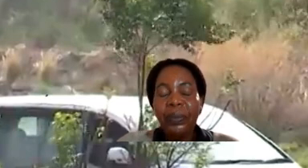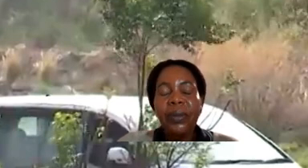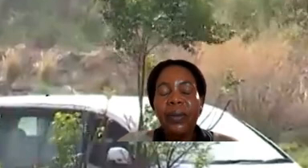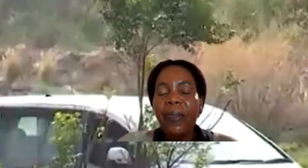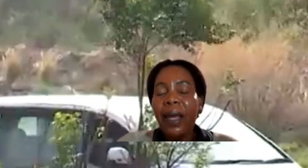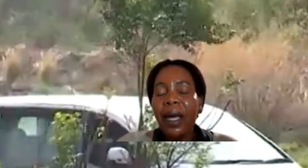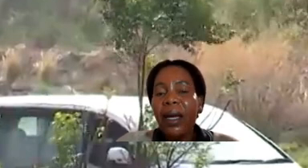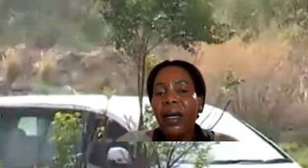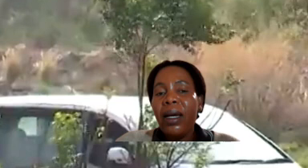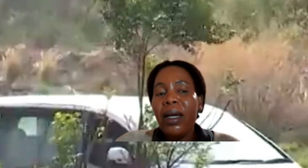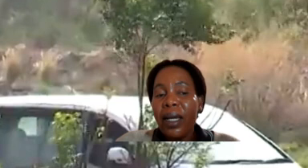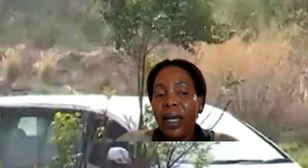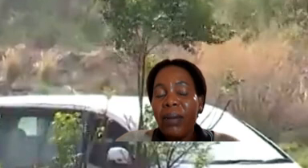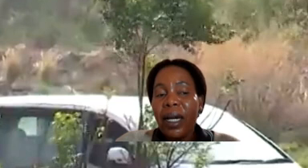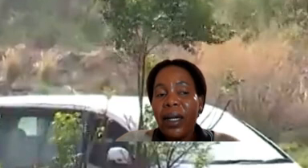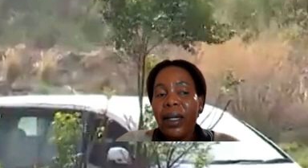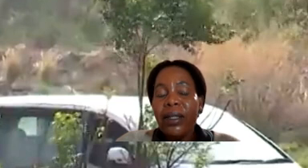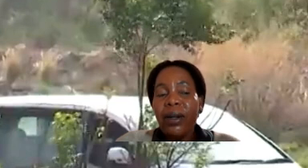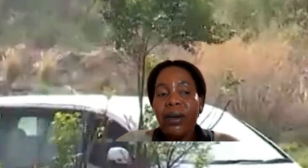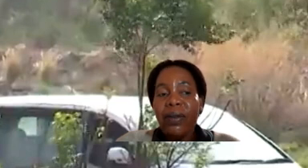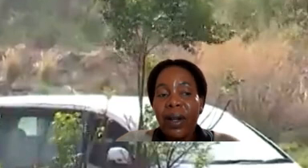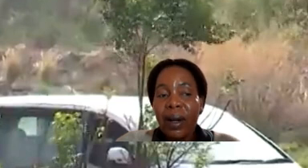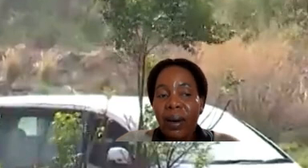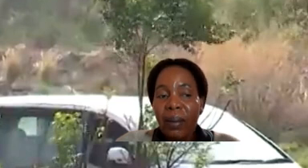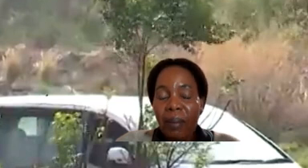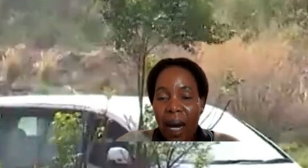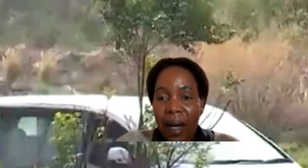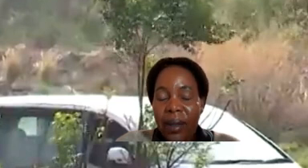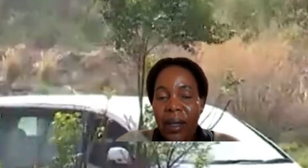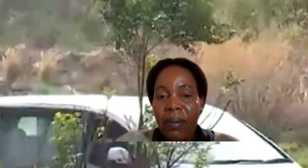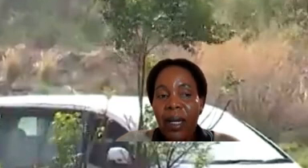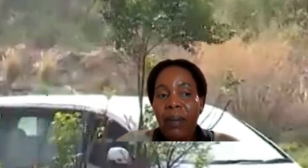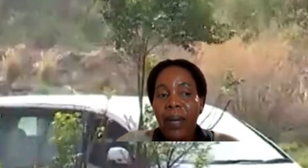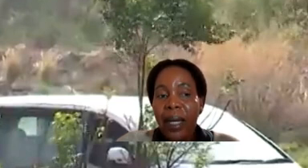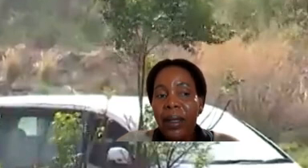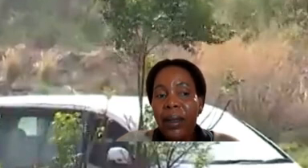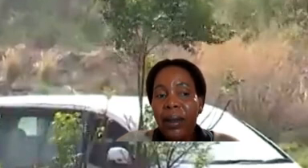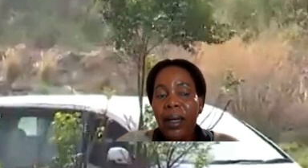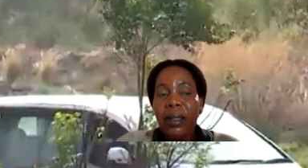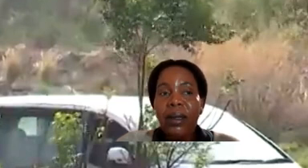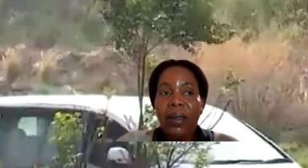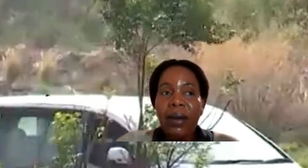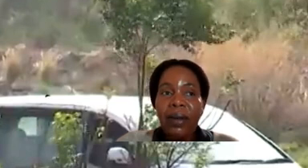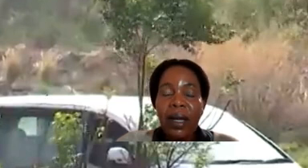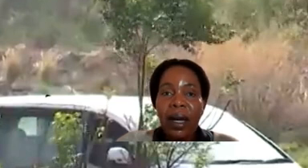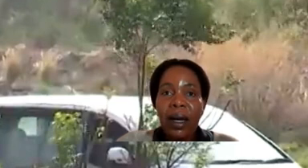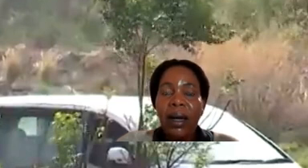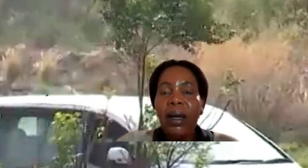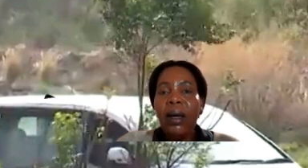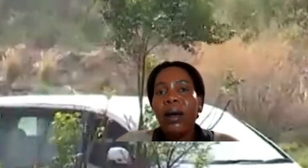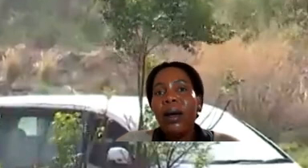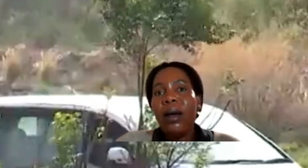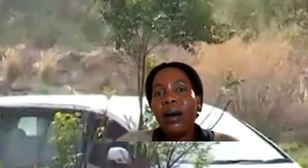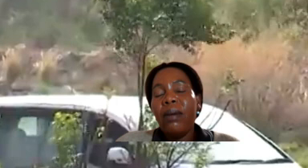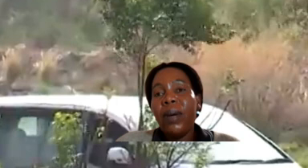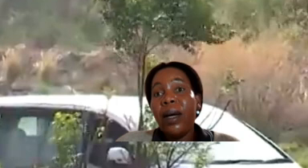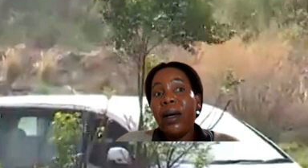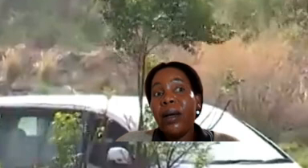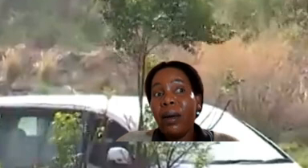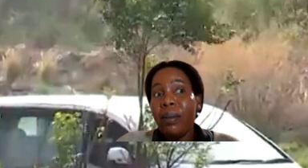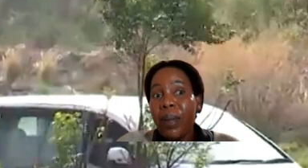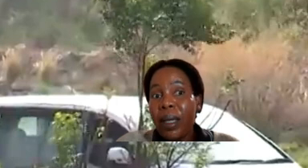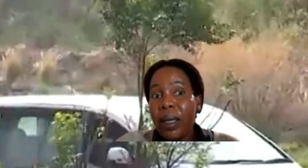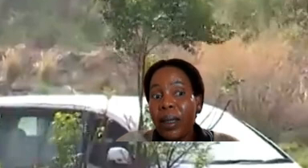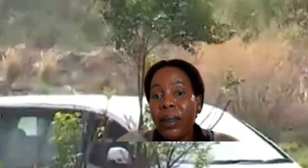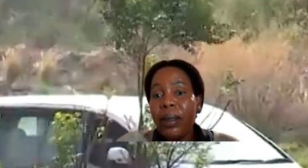mining. Illegal mining, it's a lot of mines that have been abandoned in South Africa